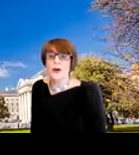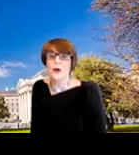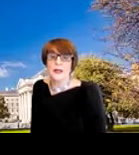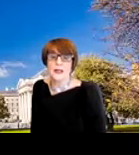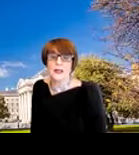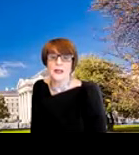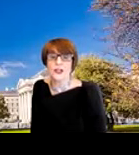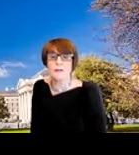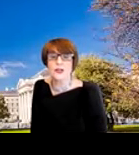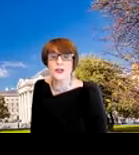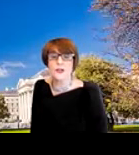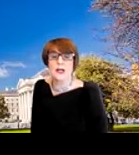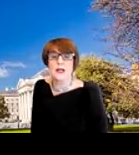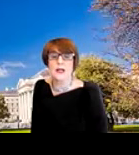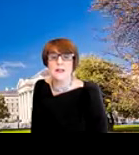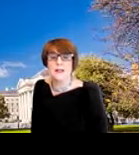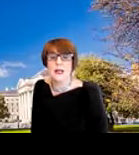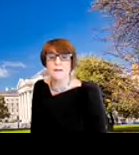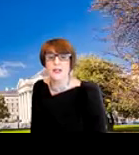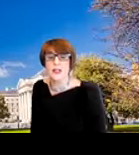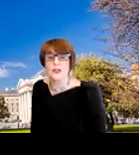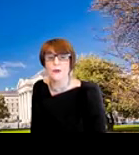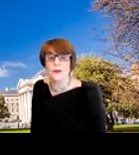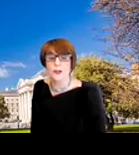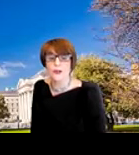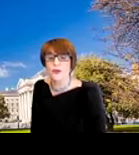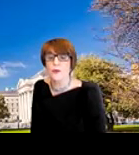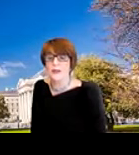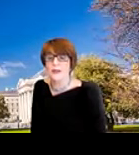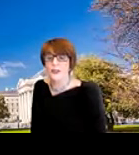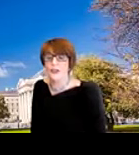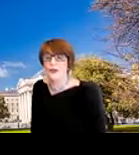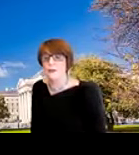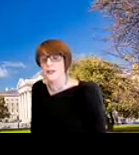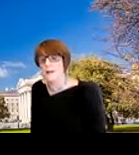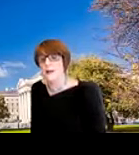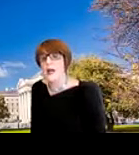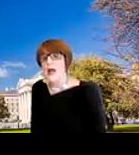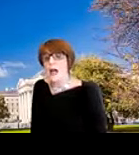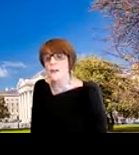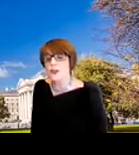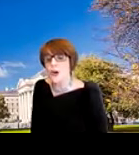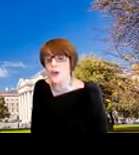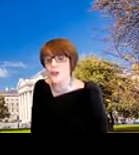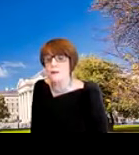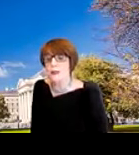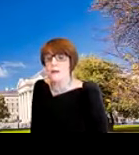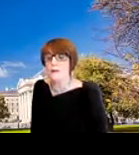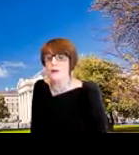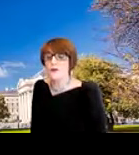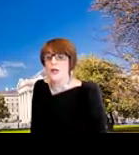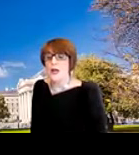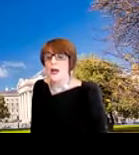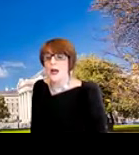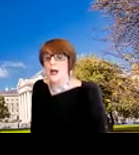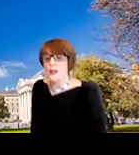Moving home and isolation measures, 10% moved from the usual residence during the pandemic, And the majority of people